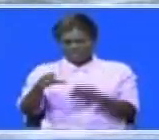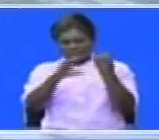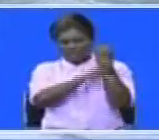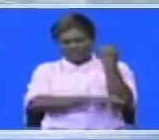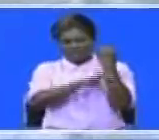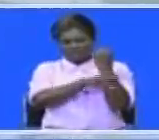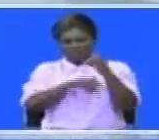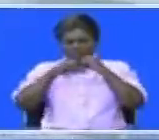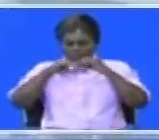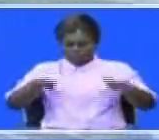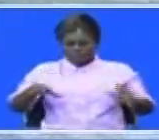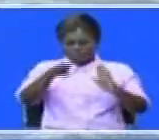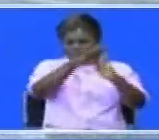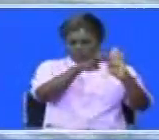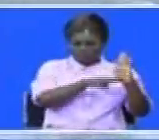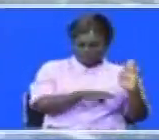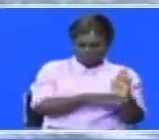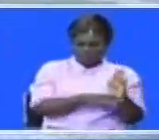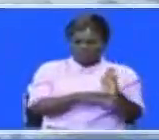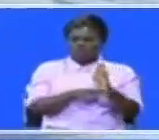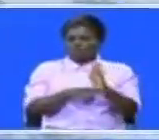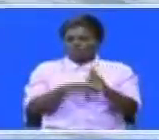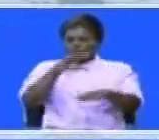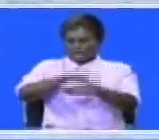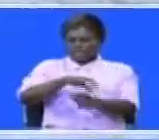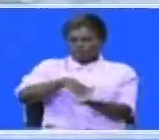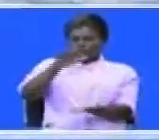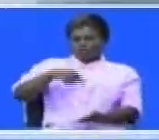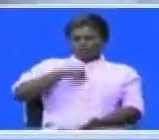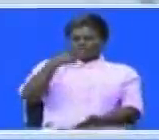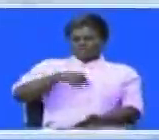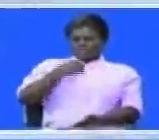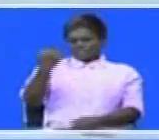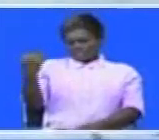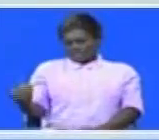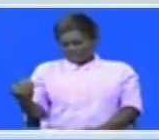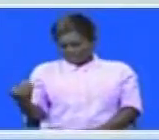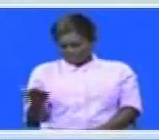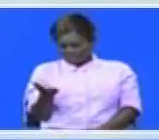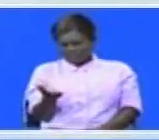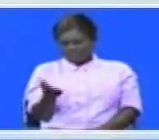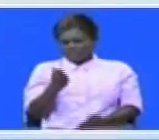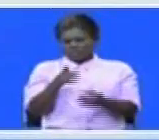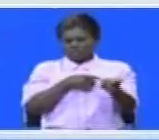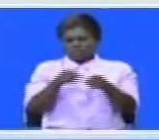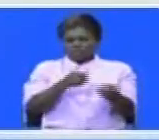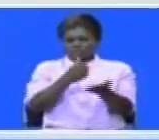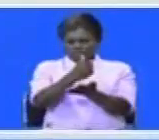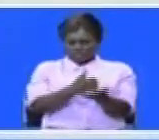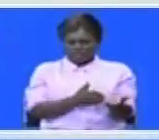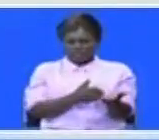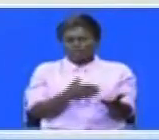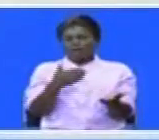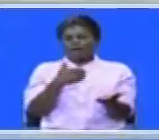to be diversifying tourism products to reach out to a wider array of visitors, particularly the younger demographic. The tourism sector has been taking a beating since the